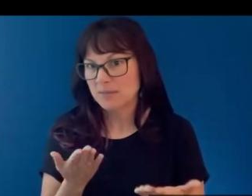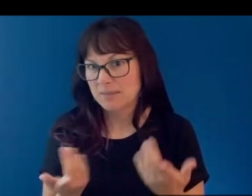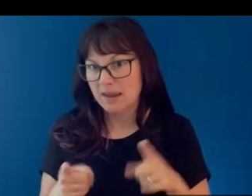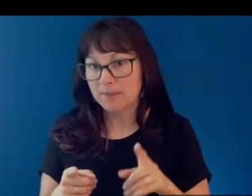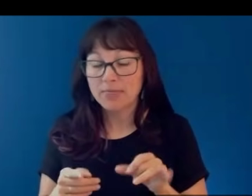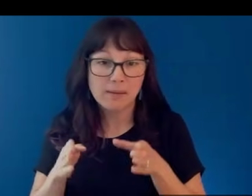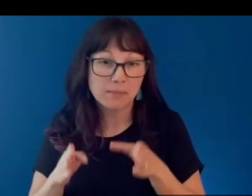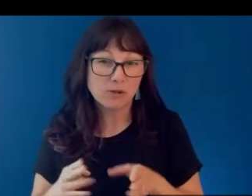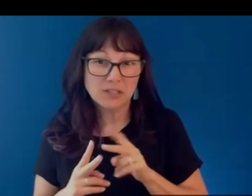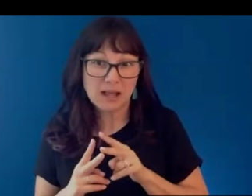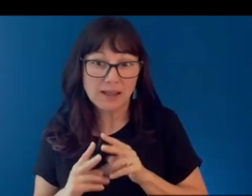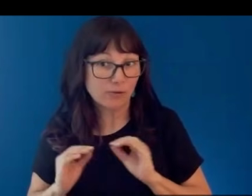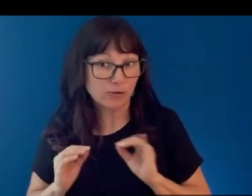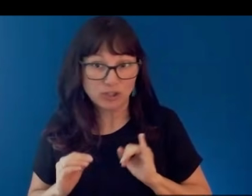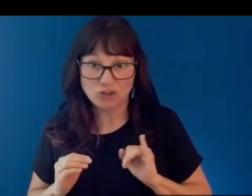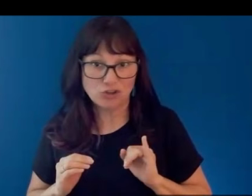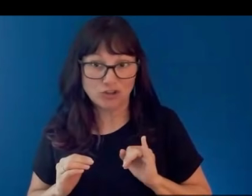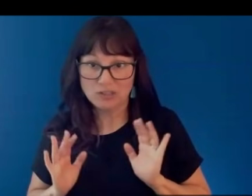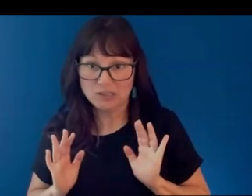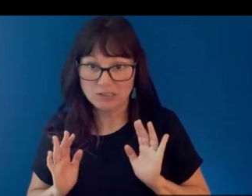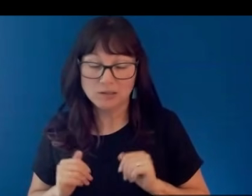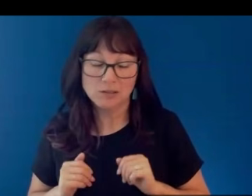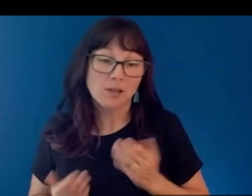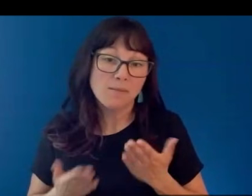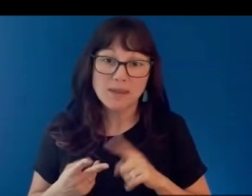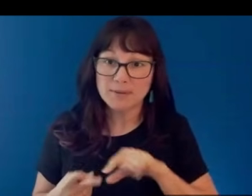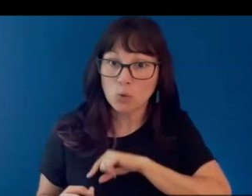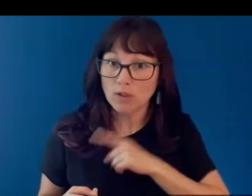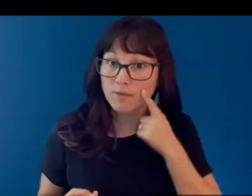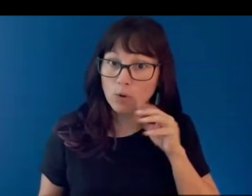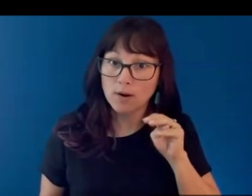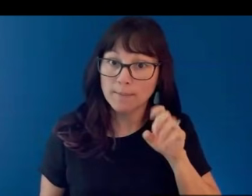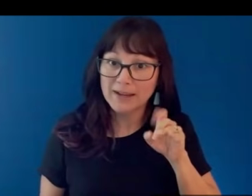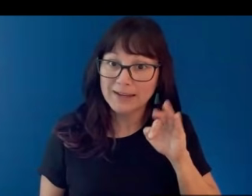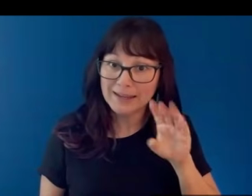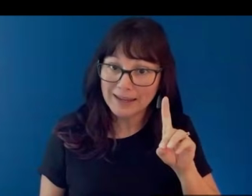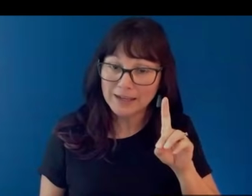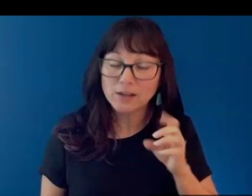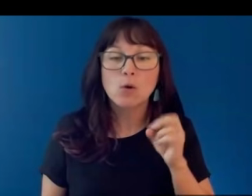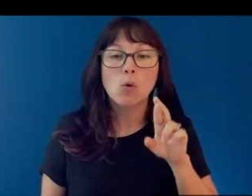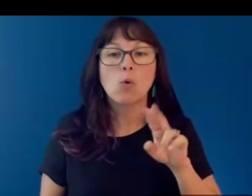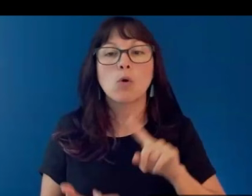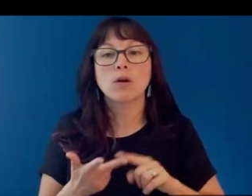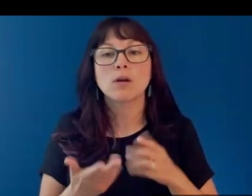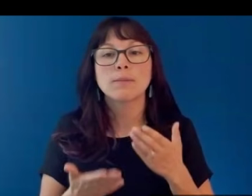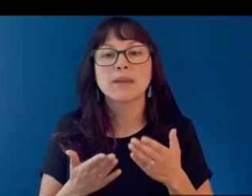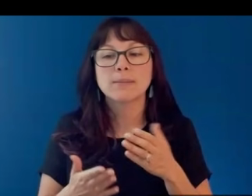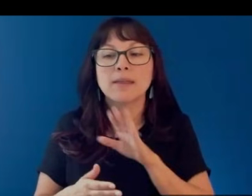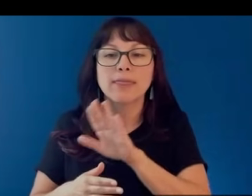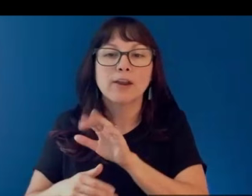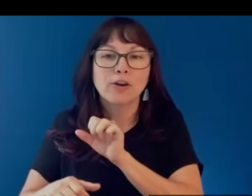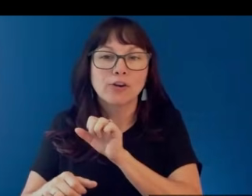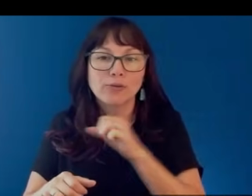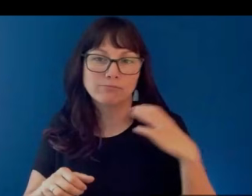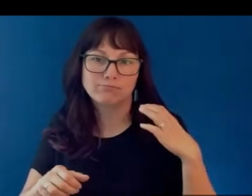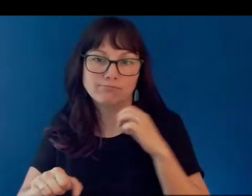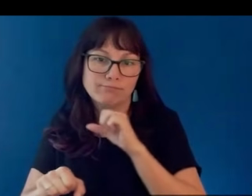person either is uninsured, they may be eligible for Medicaid, or they may be covered by their